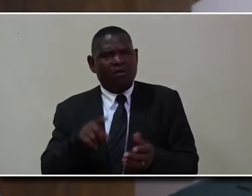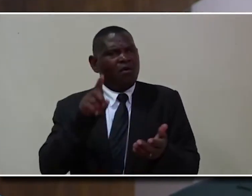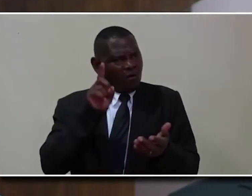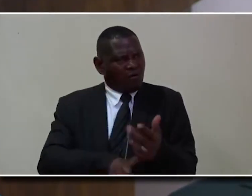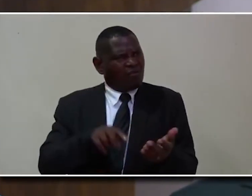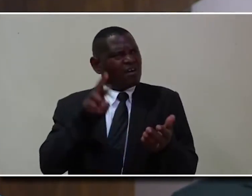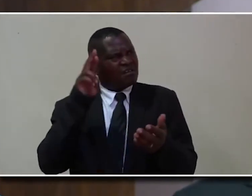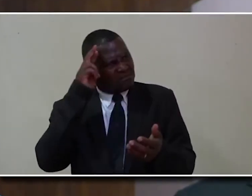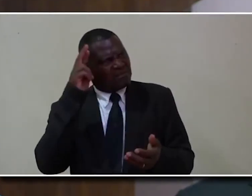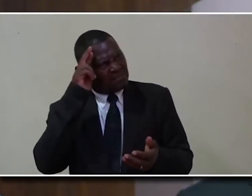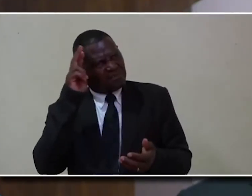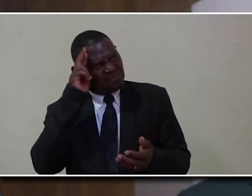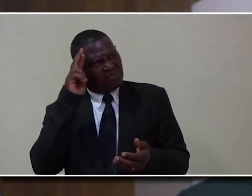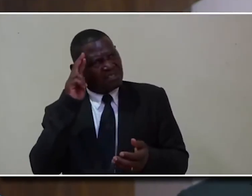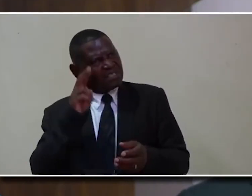talking about?